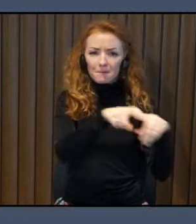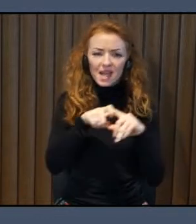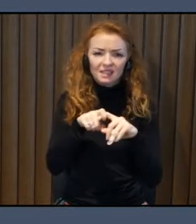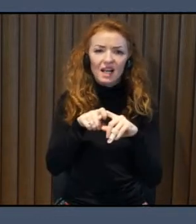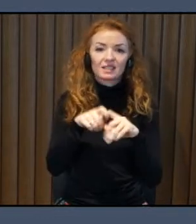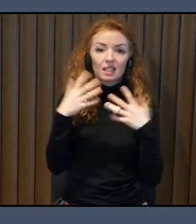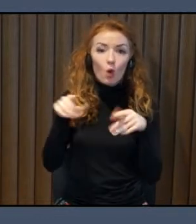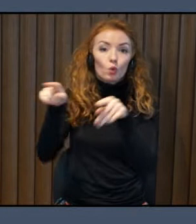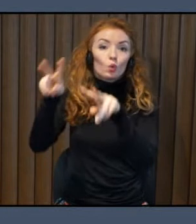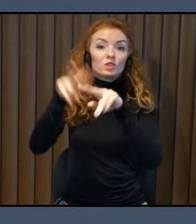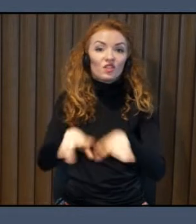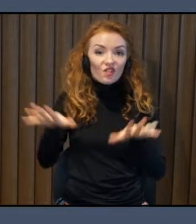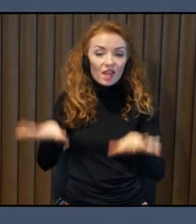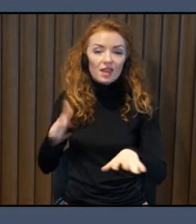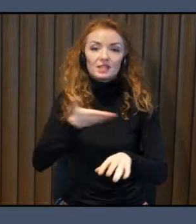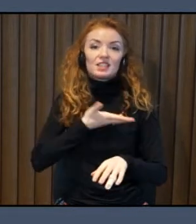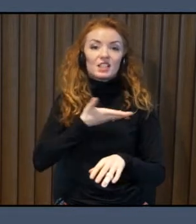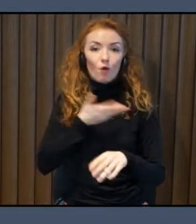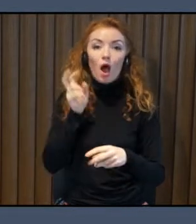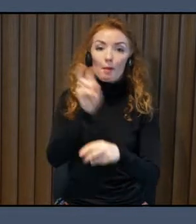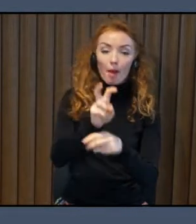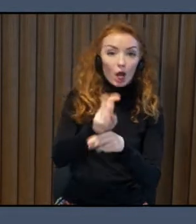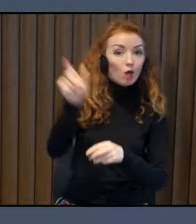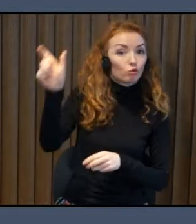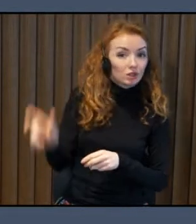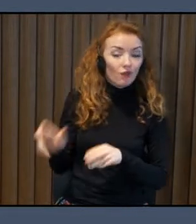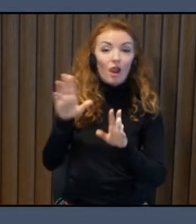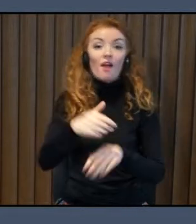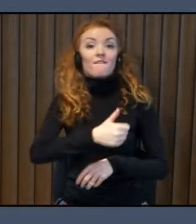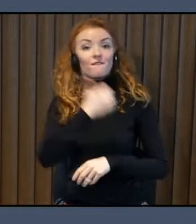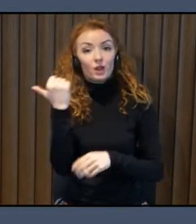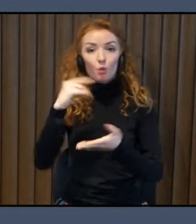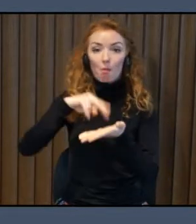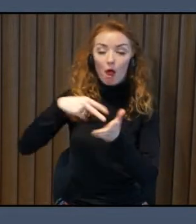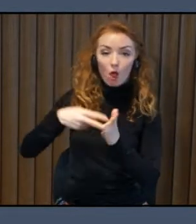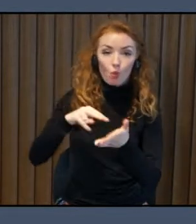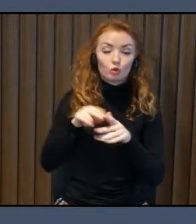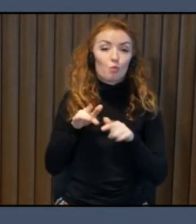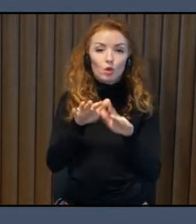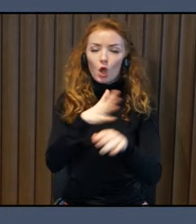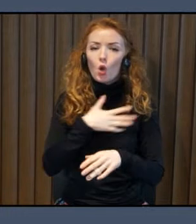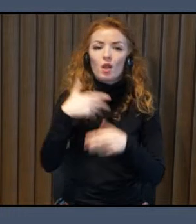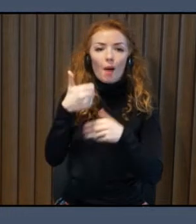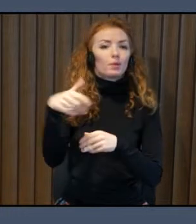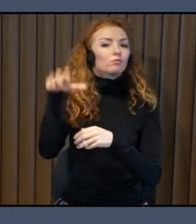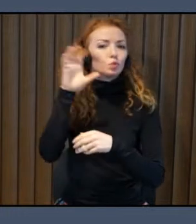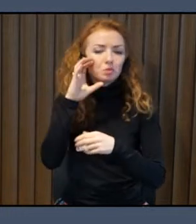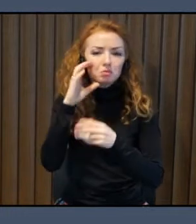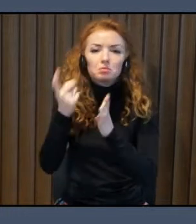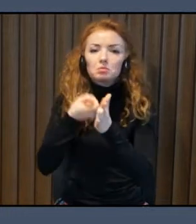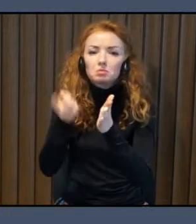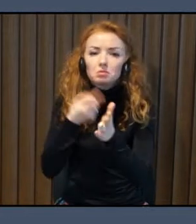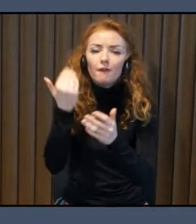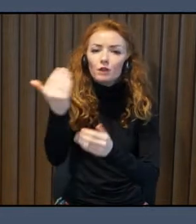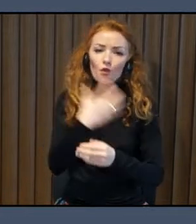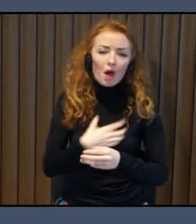municipality greatly involved people who already live there and who visit this day center. And they listen to